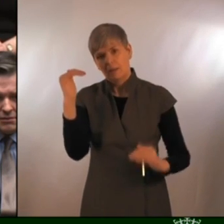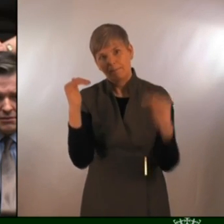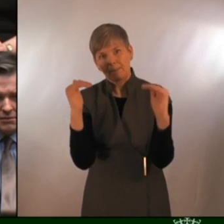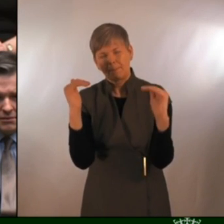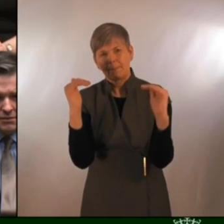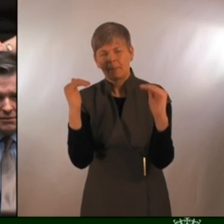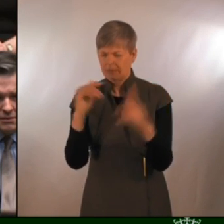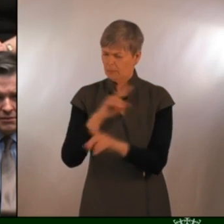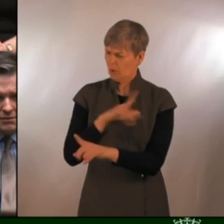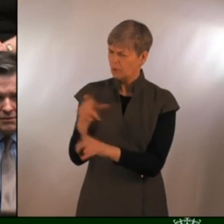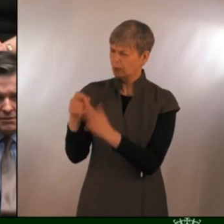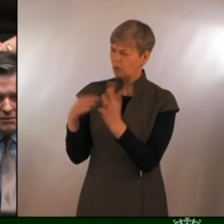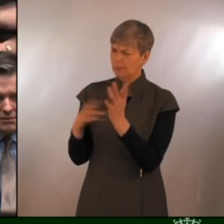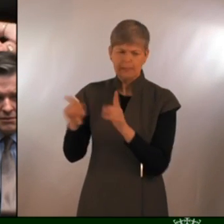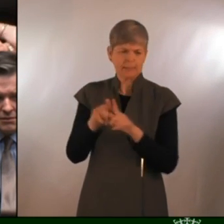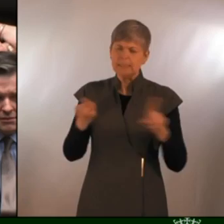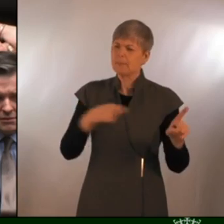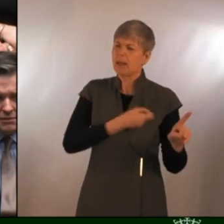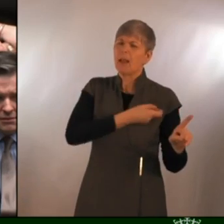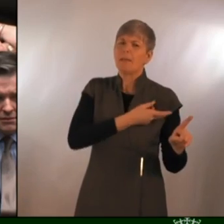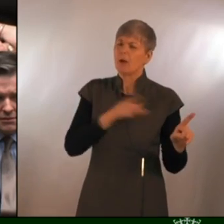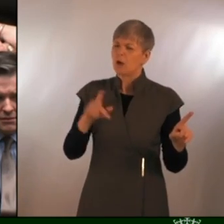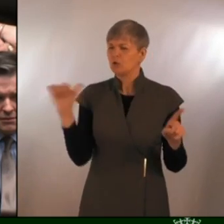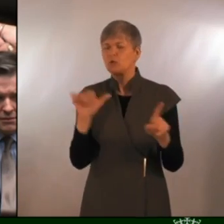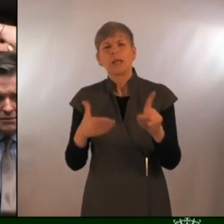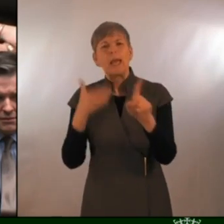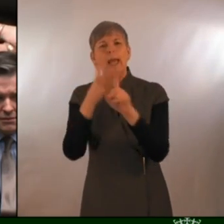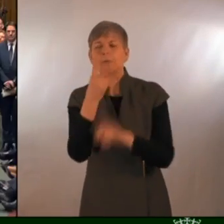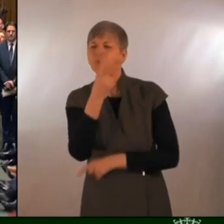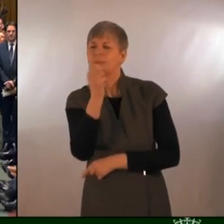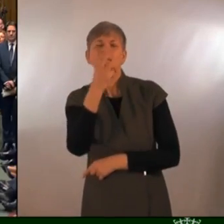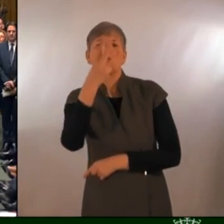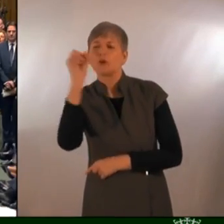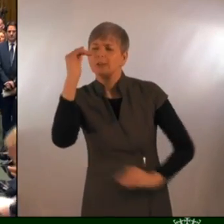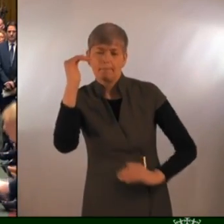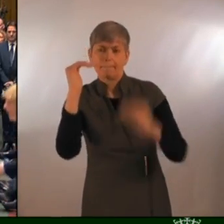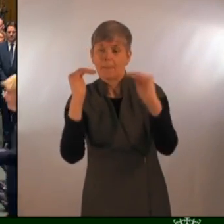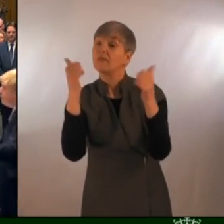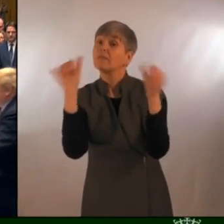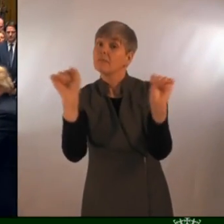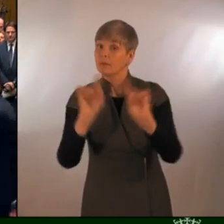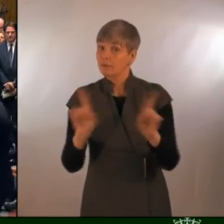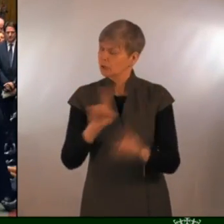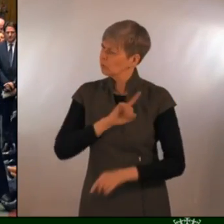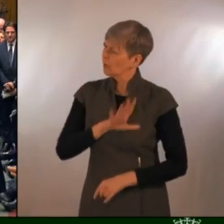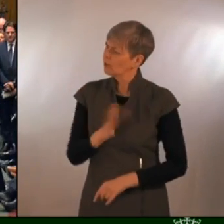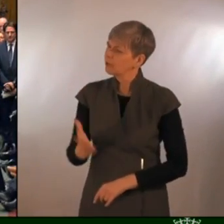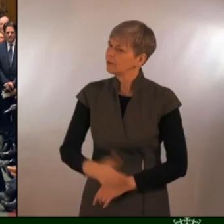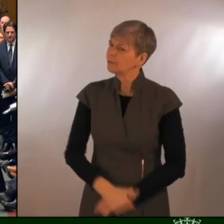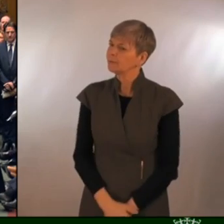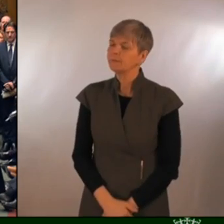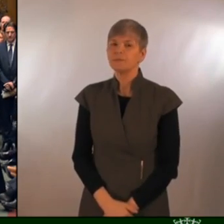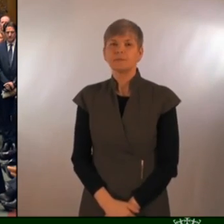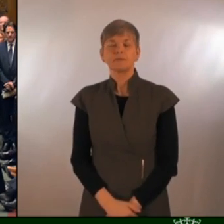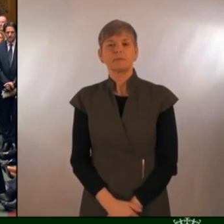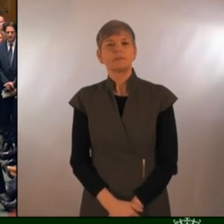Labour's lead and set a target for closing it by 2030? Minister. Mr. Speaker, not only are